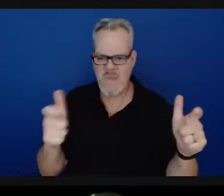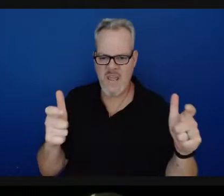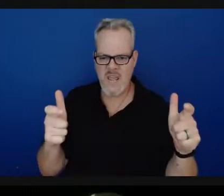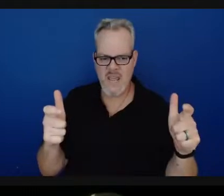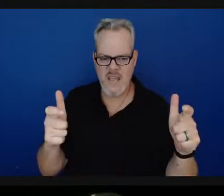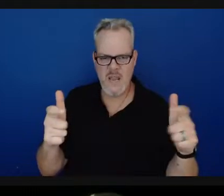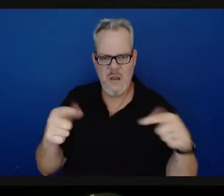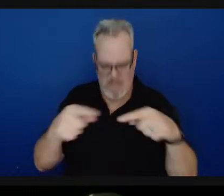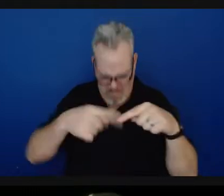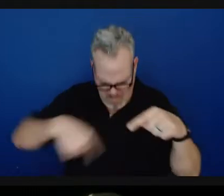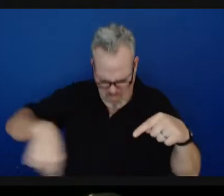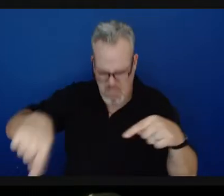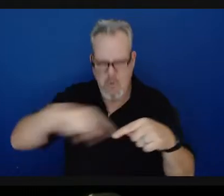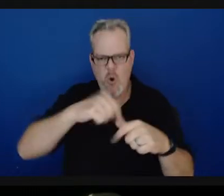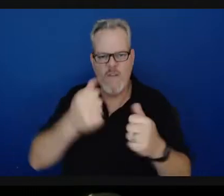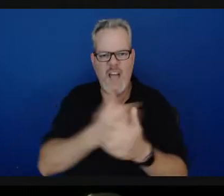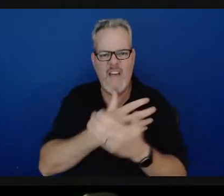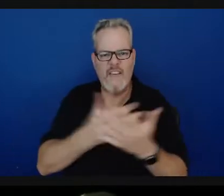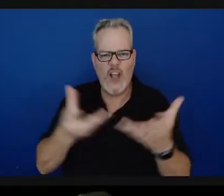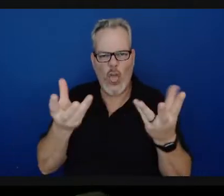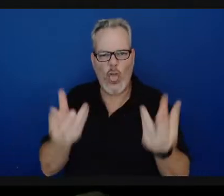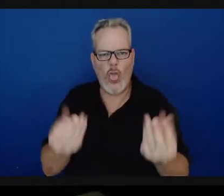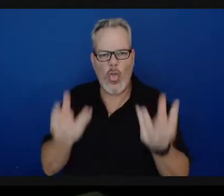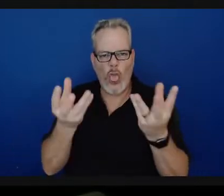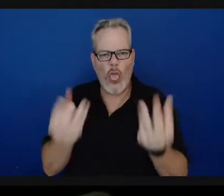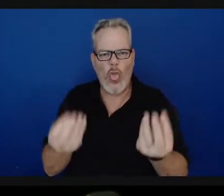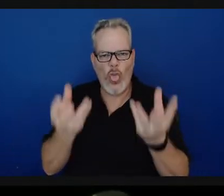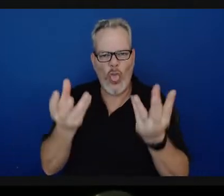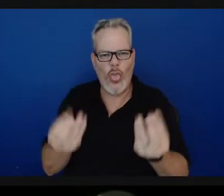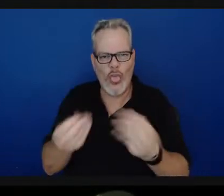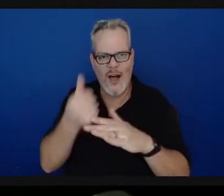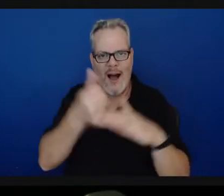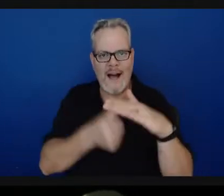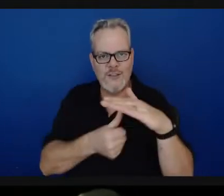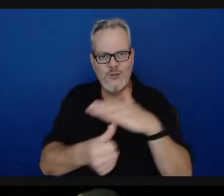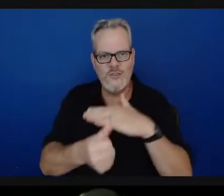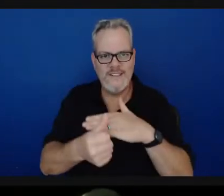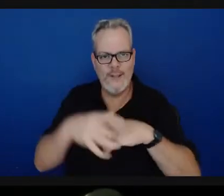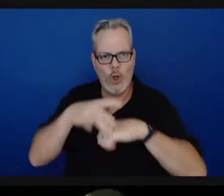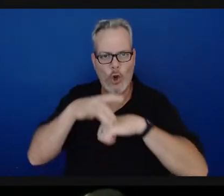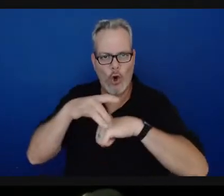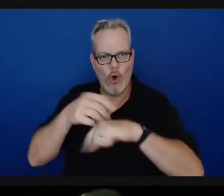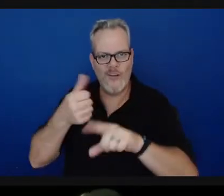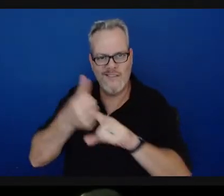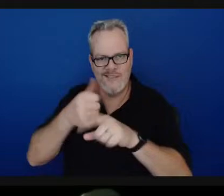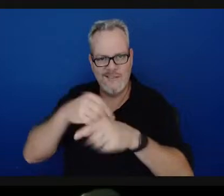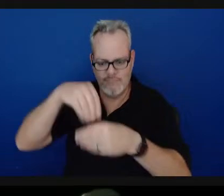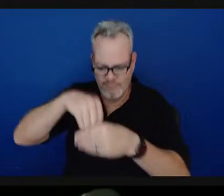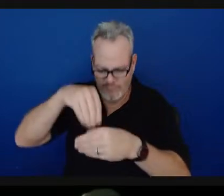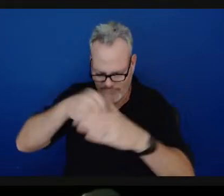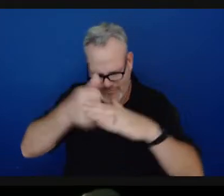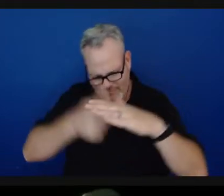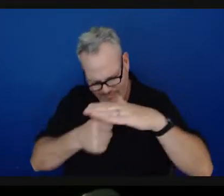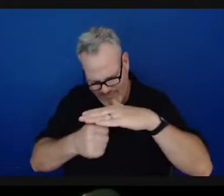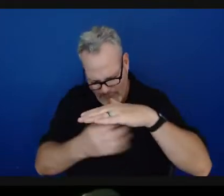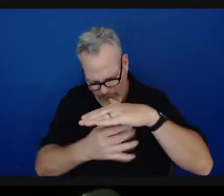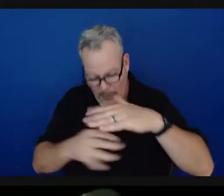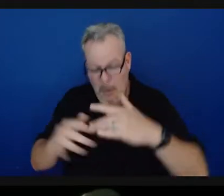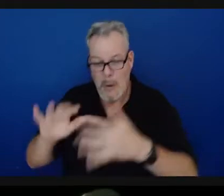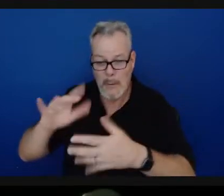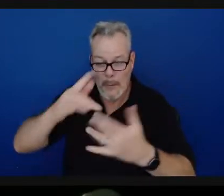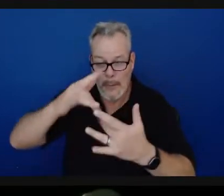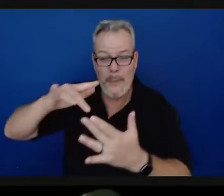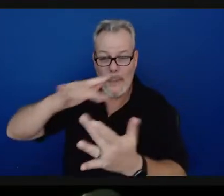pool of material that's all molten underneath this crust. Right. And see how even over here where it looked like it was solid, that little vortex just marches over,